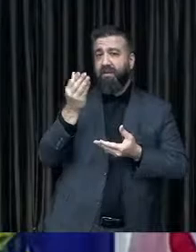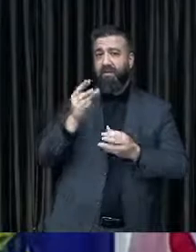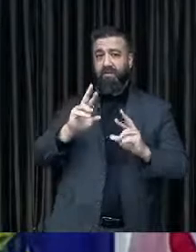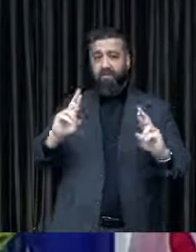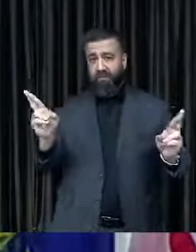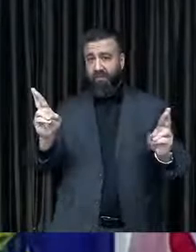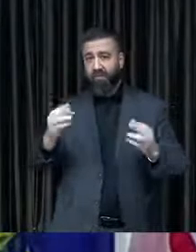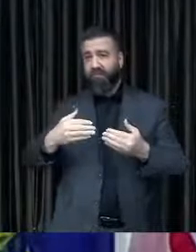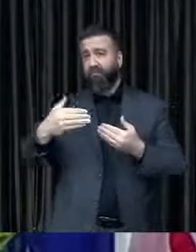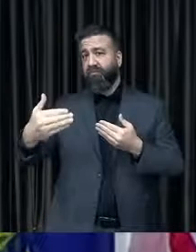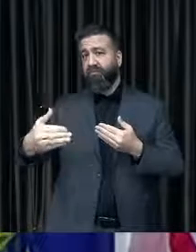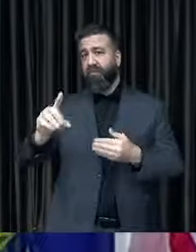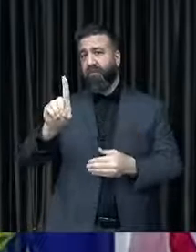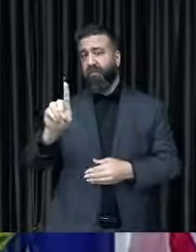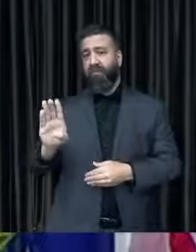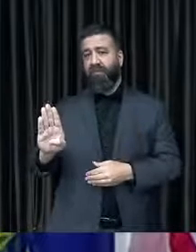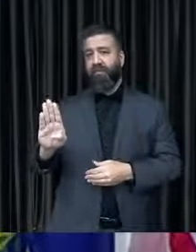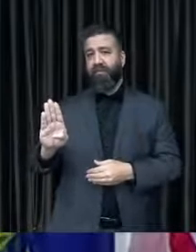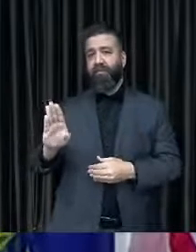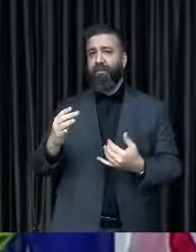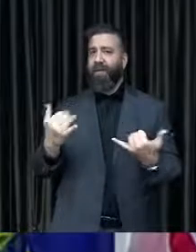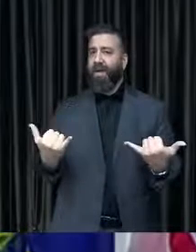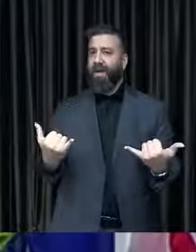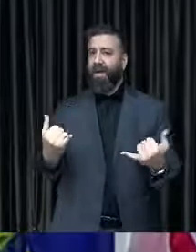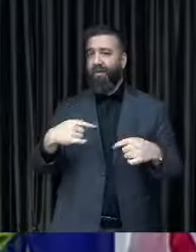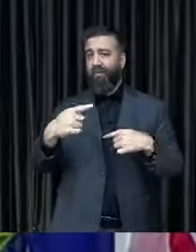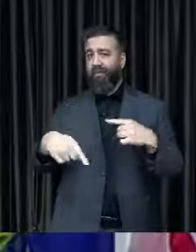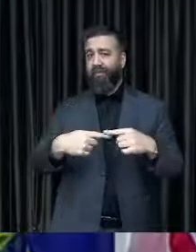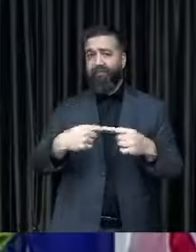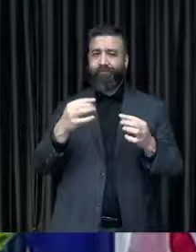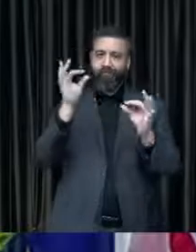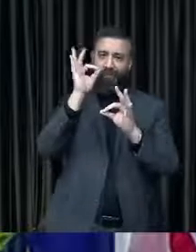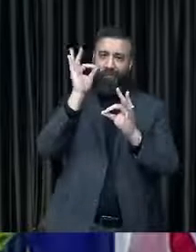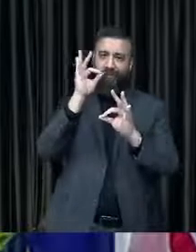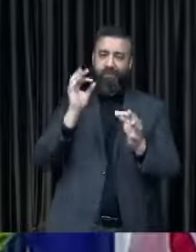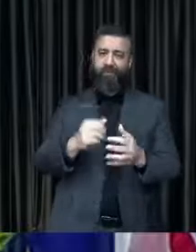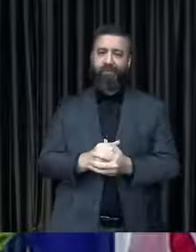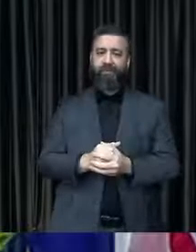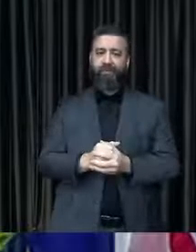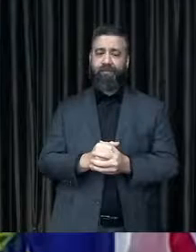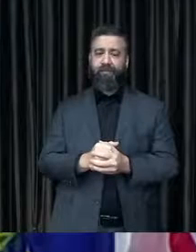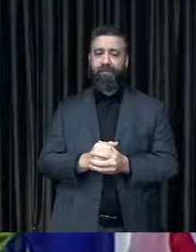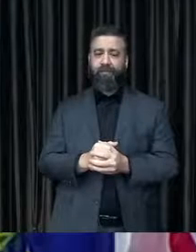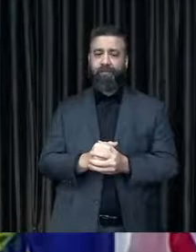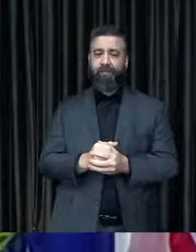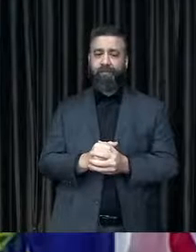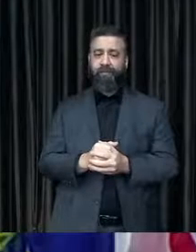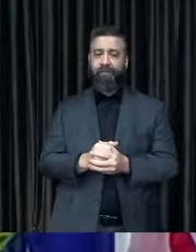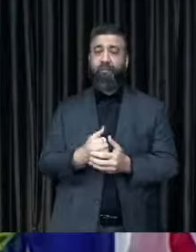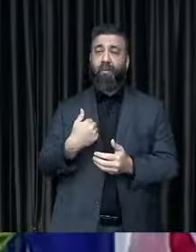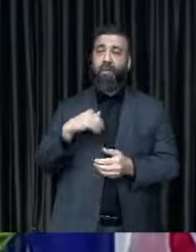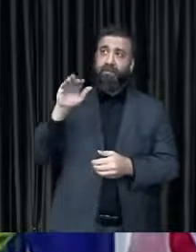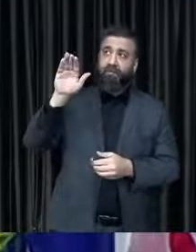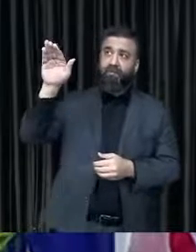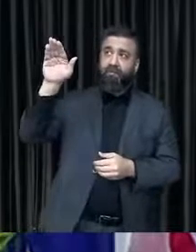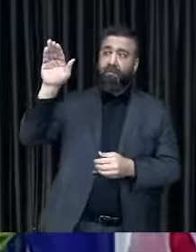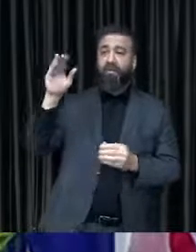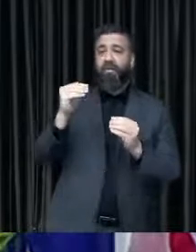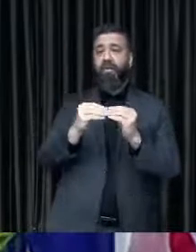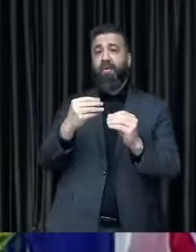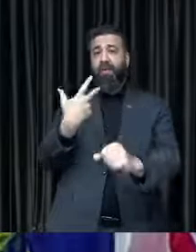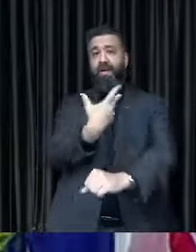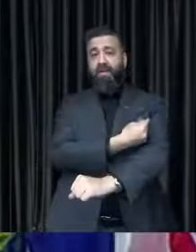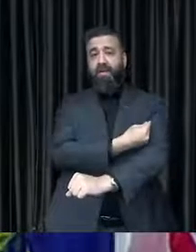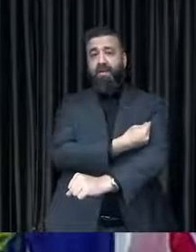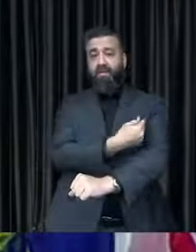category. At this time, we don't have a timeline for that. We have asked for more vaccines, and our county health department